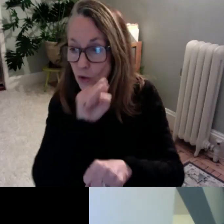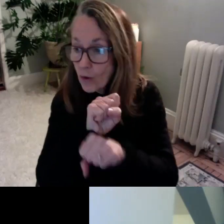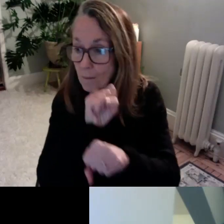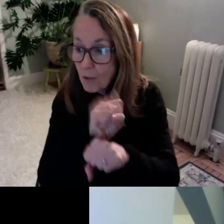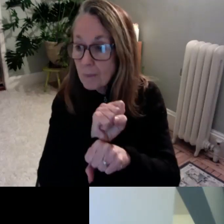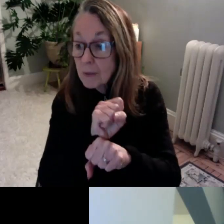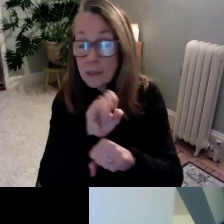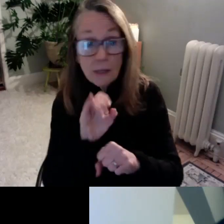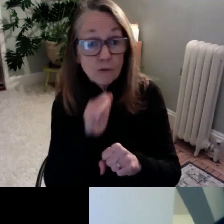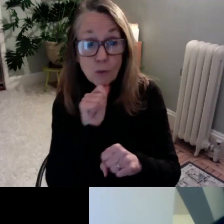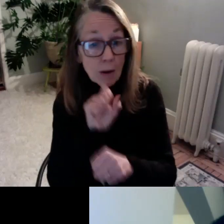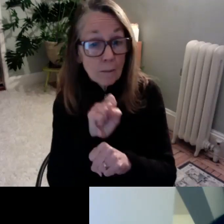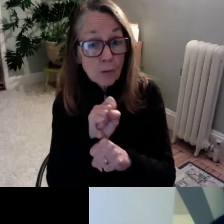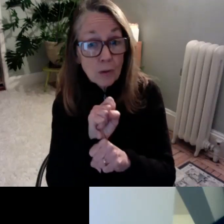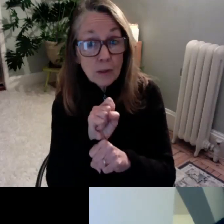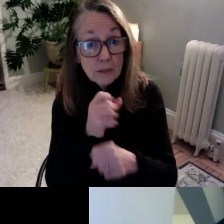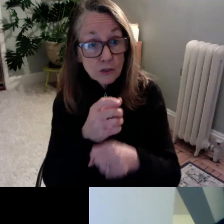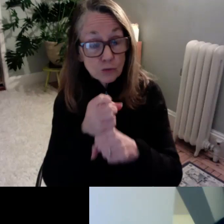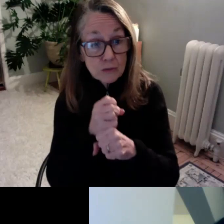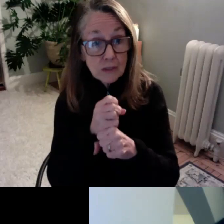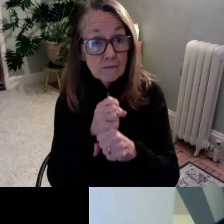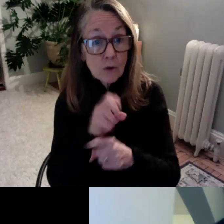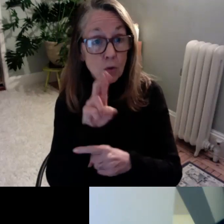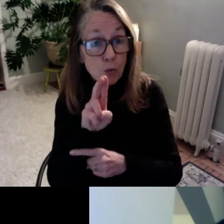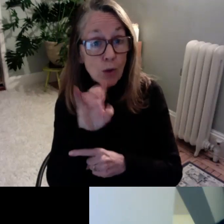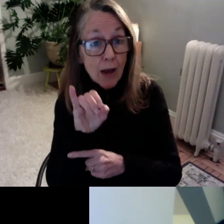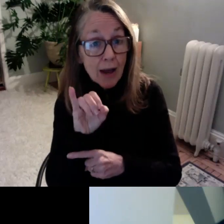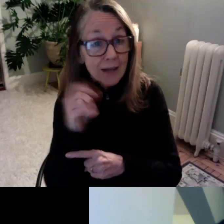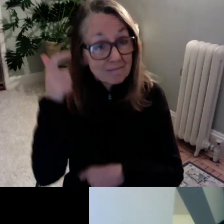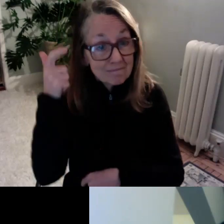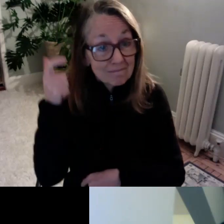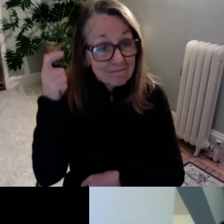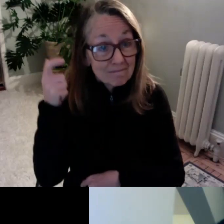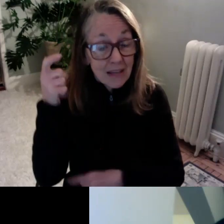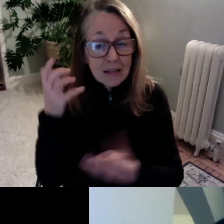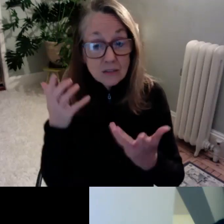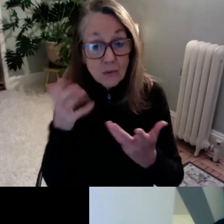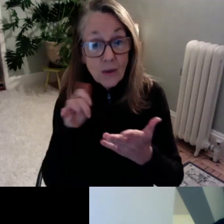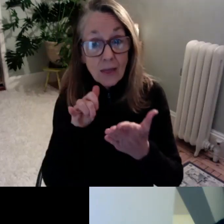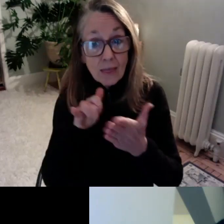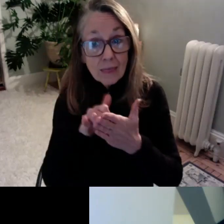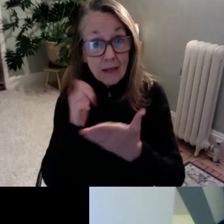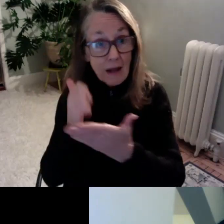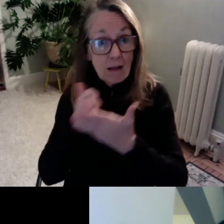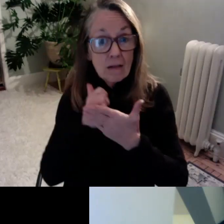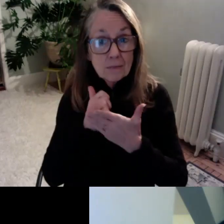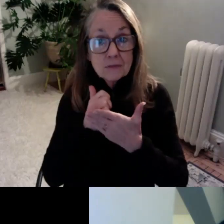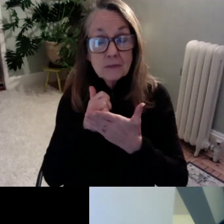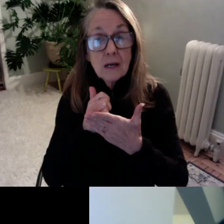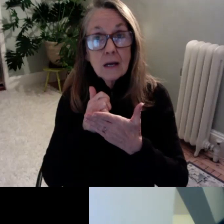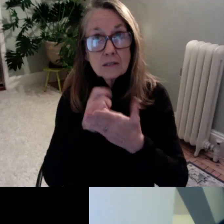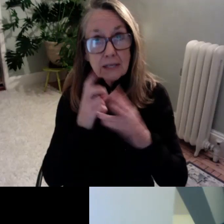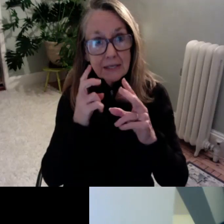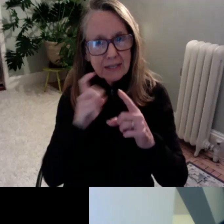were unemployed, did you receive unemployment assistance? And so that's helpful because it really gets into a nuanced view